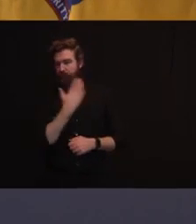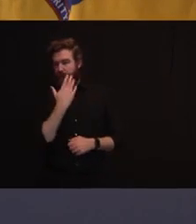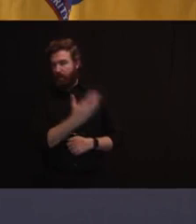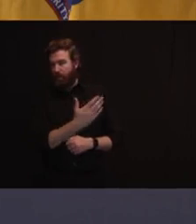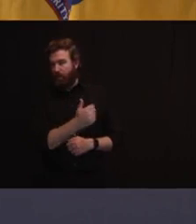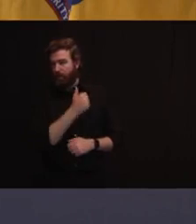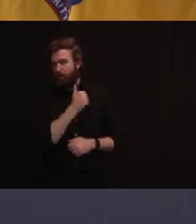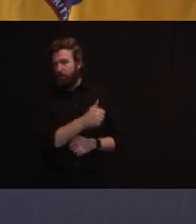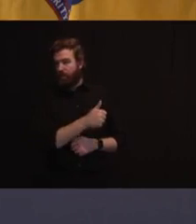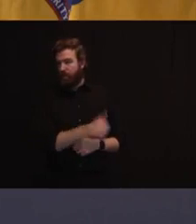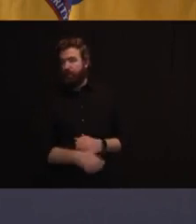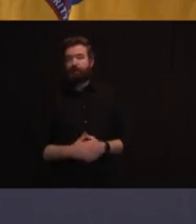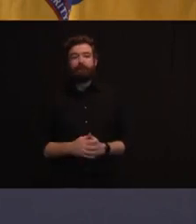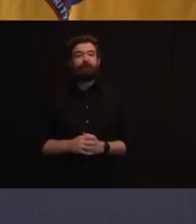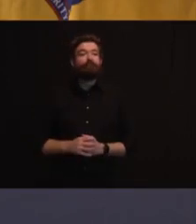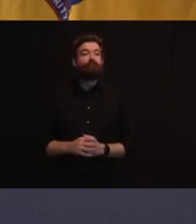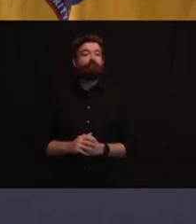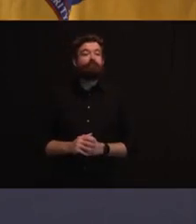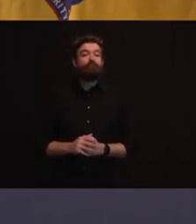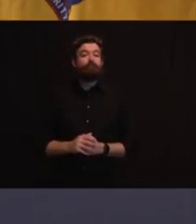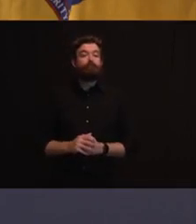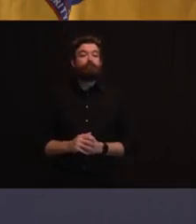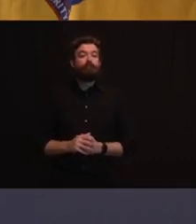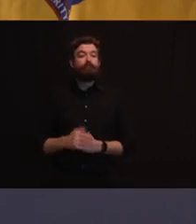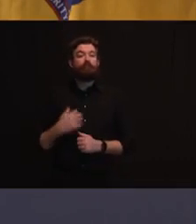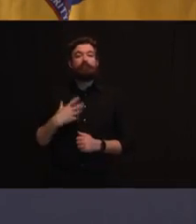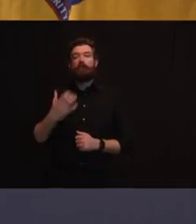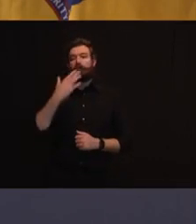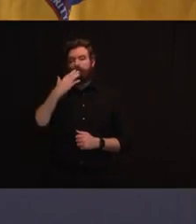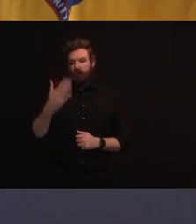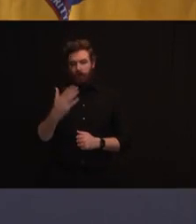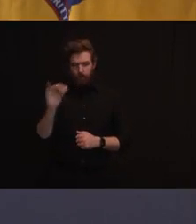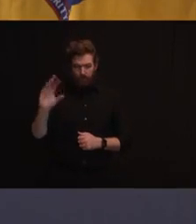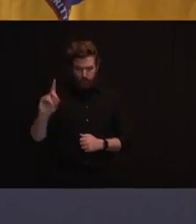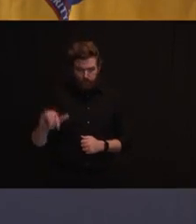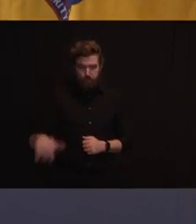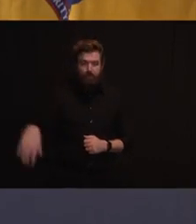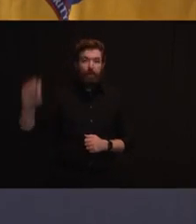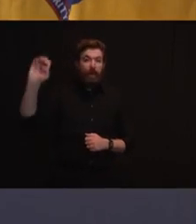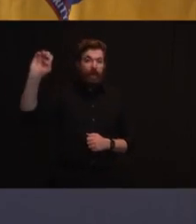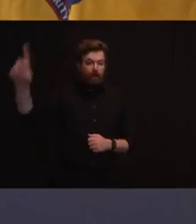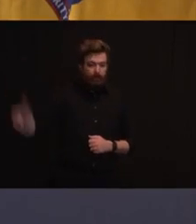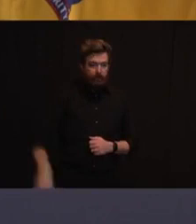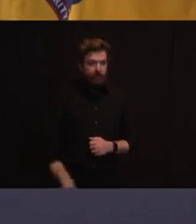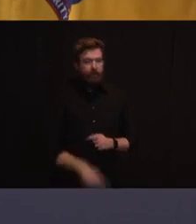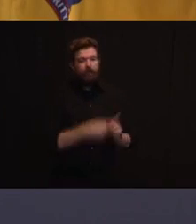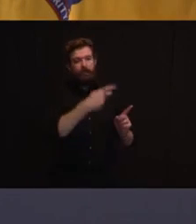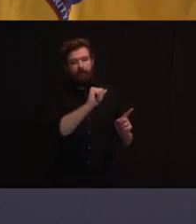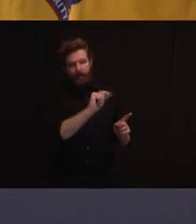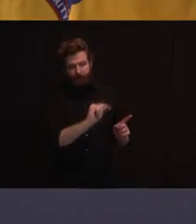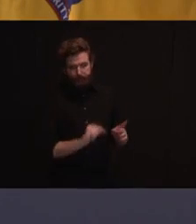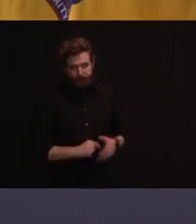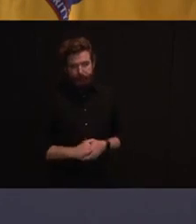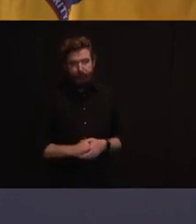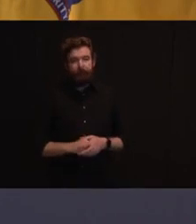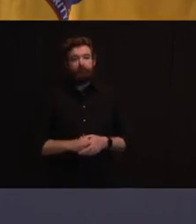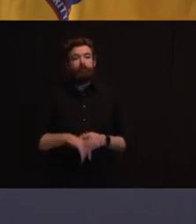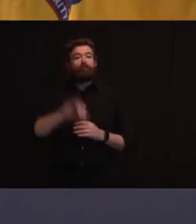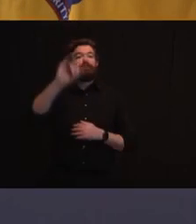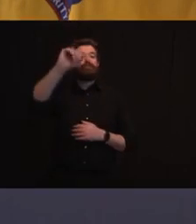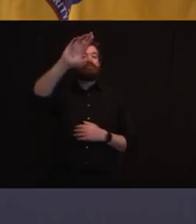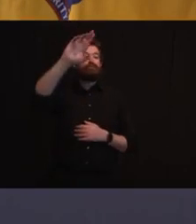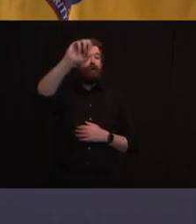So a couple of things. First of all, I want to thank Judy and Ed, as always. Pat, thank you. Jared,